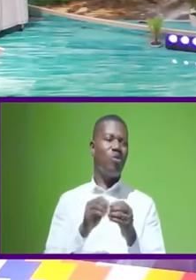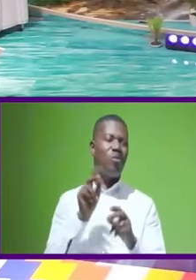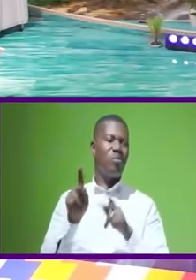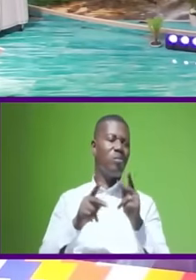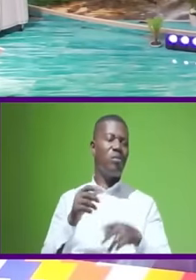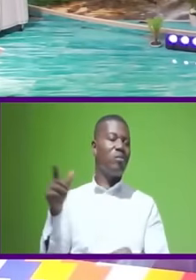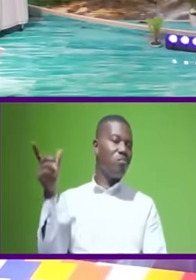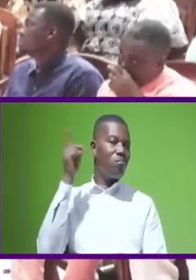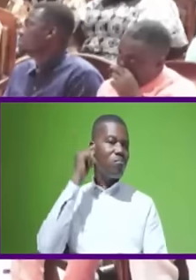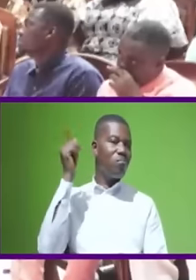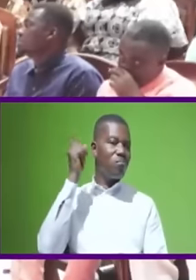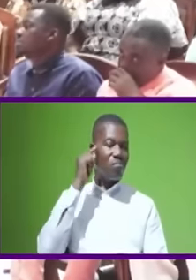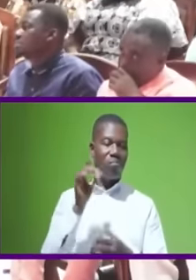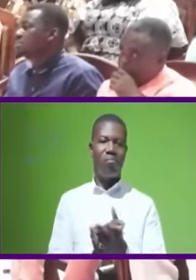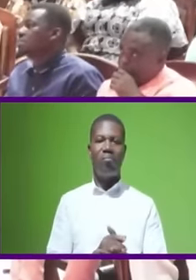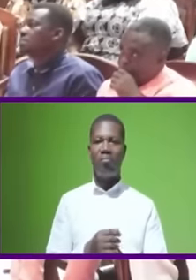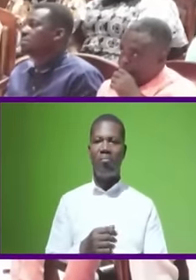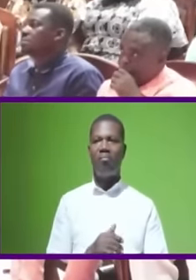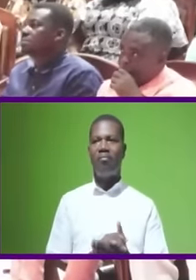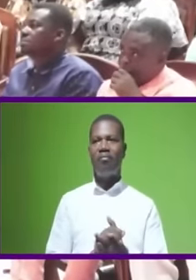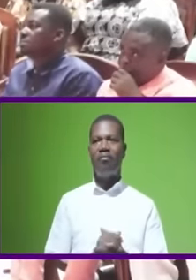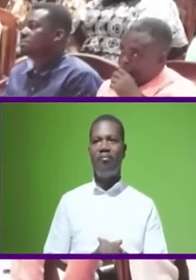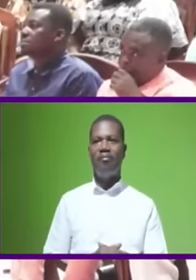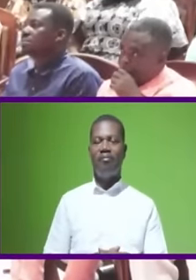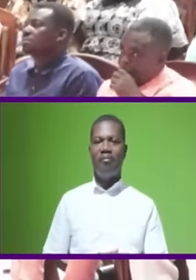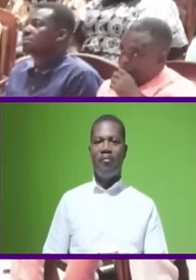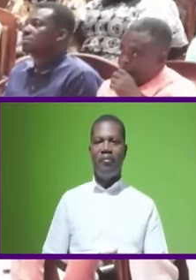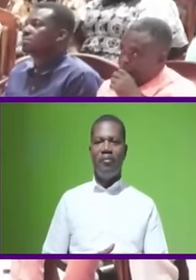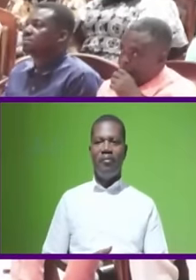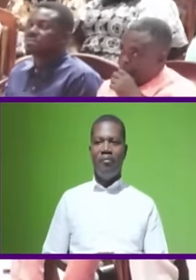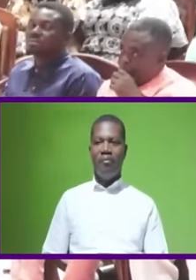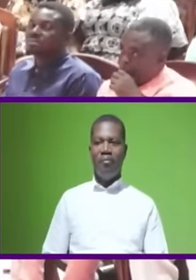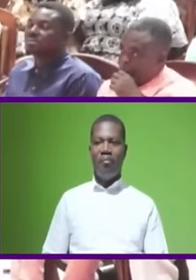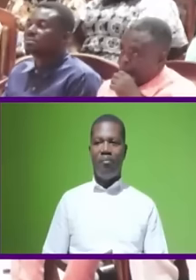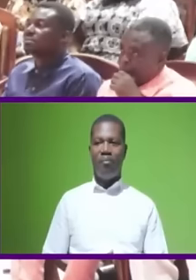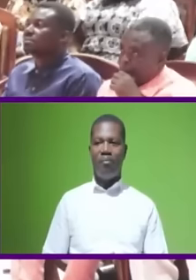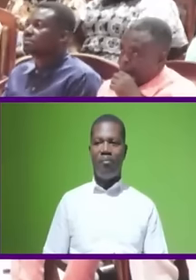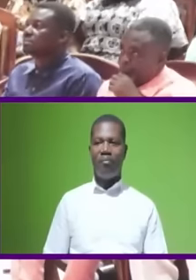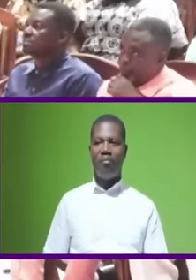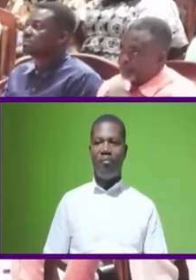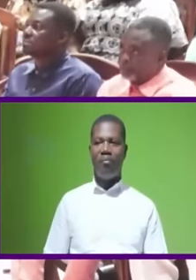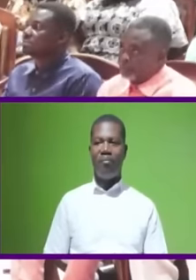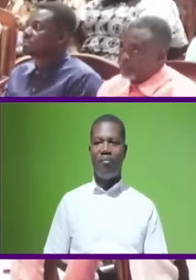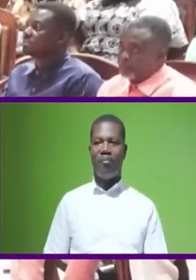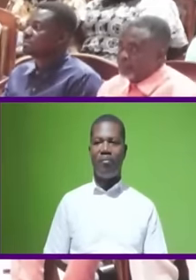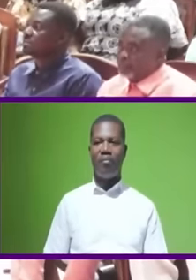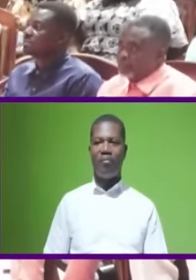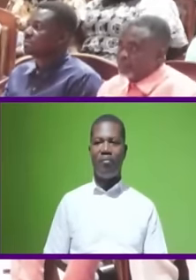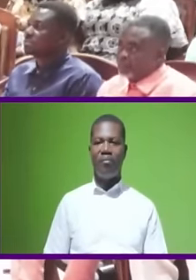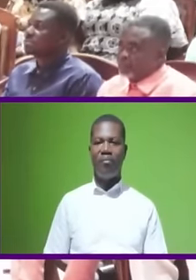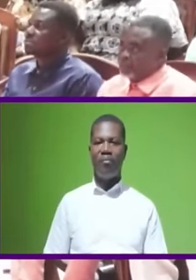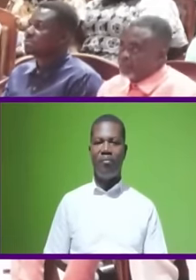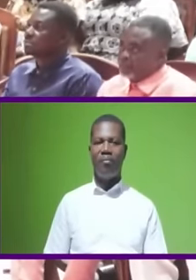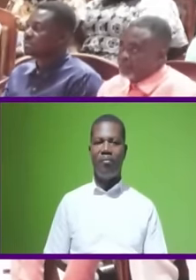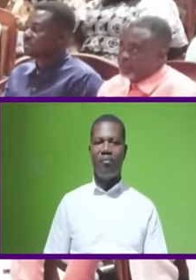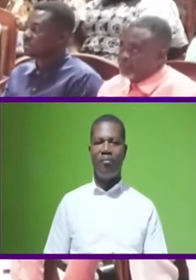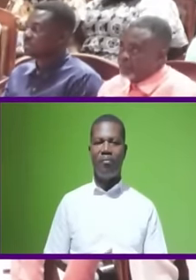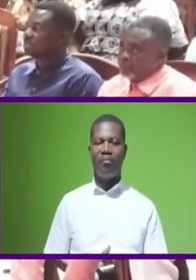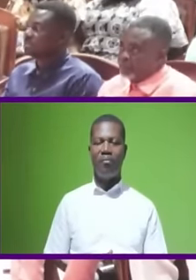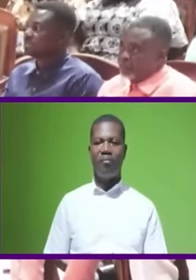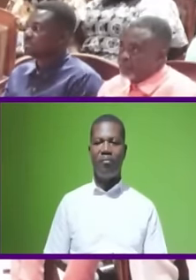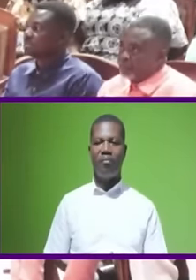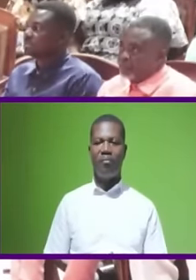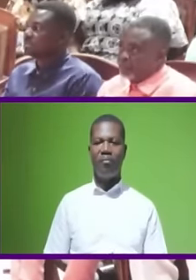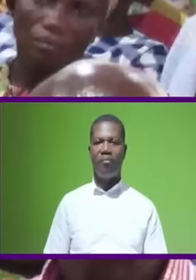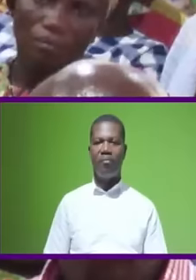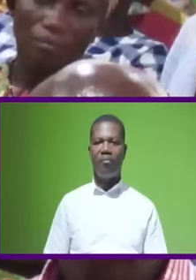but I will think that most of the times you do listen to my messages at the face value. Most of you do not